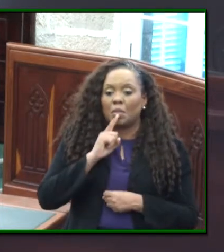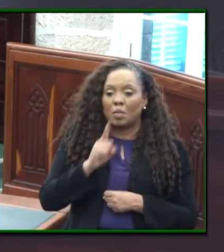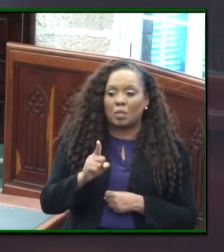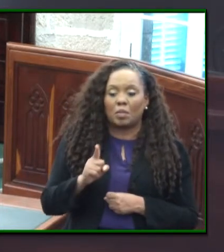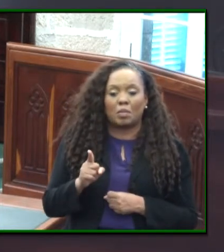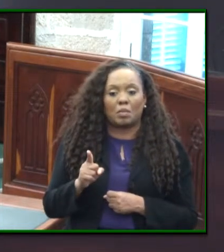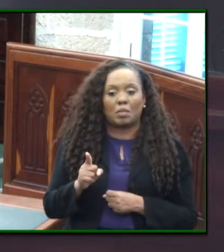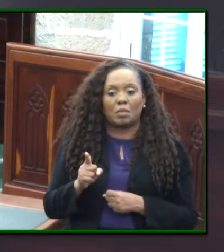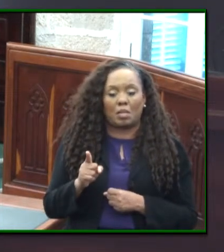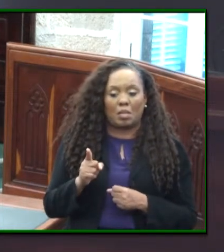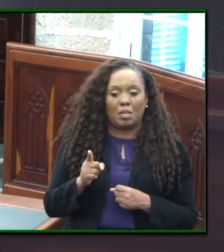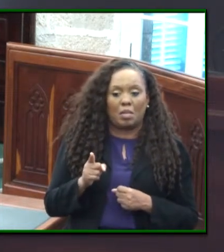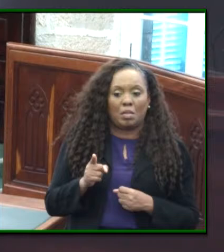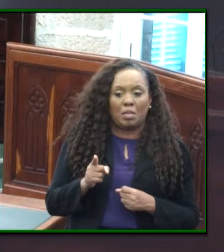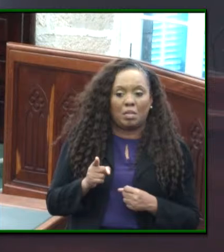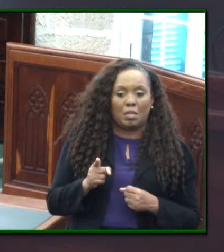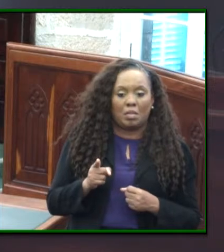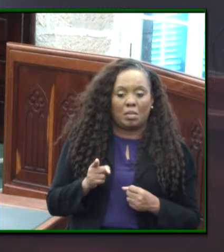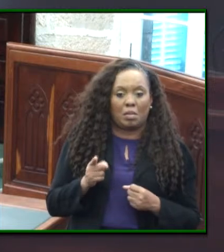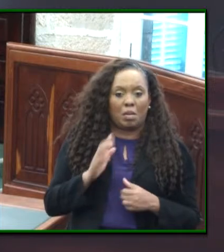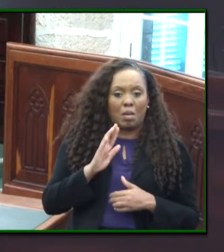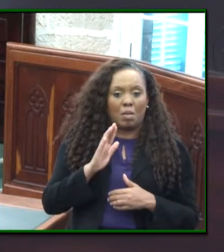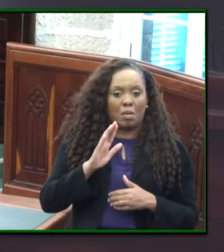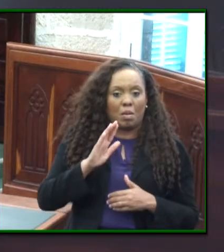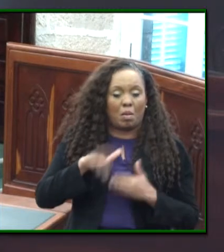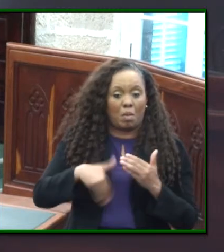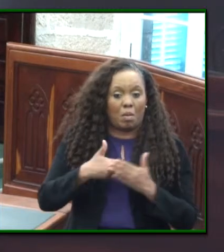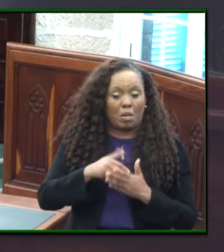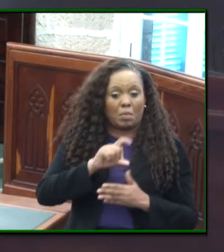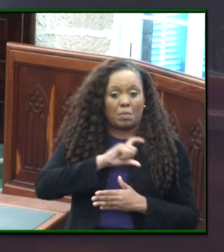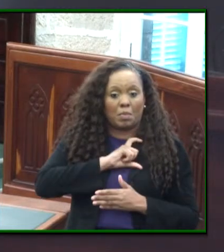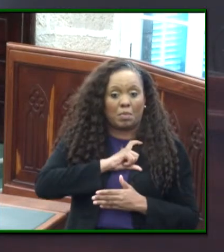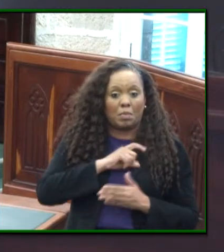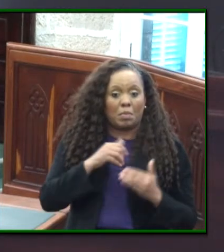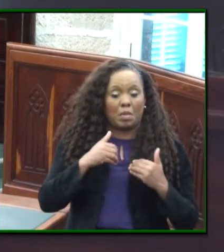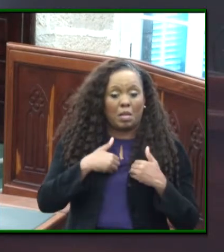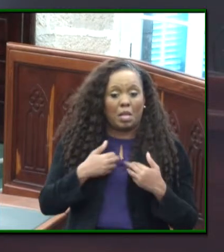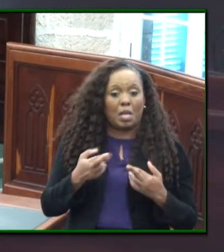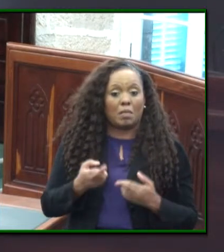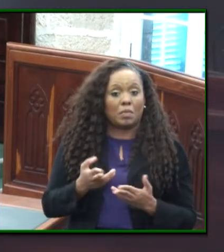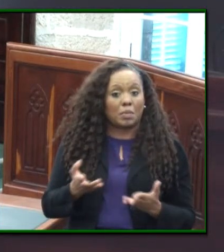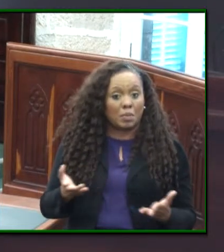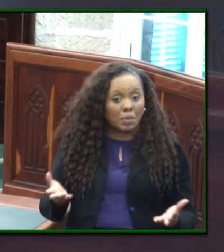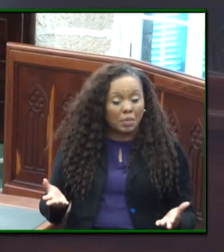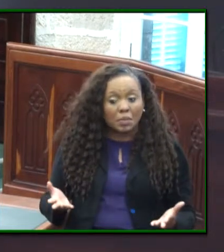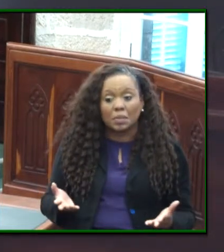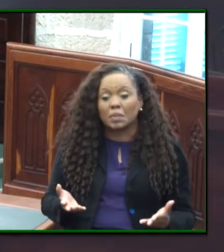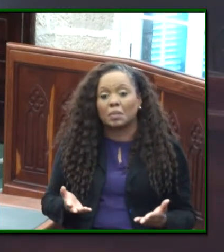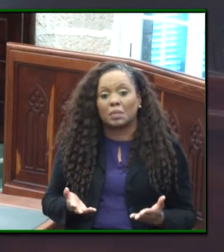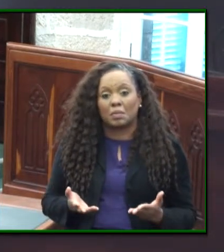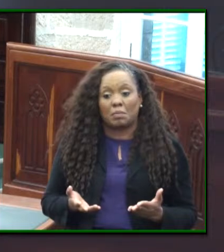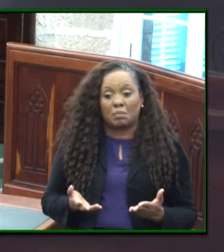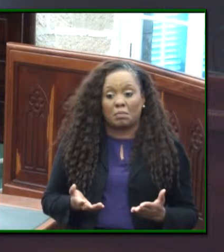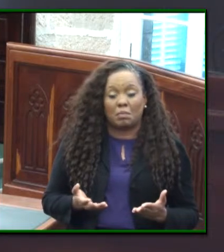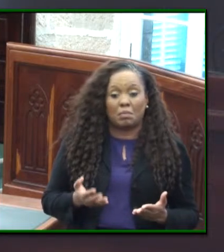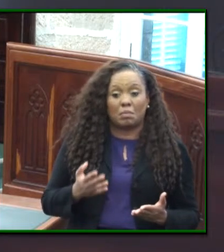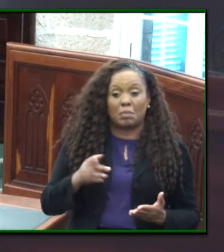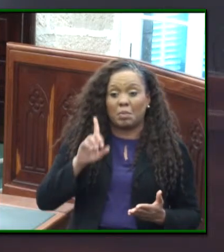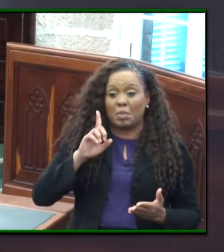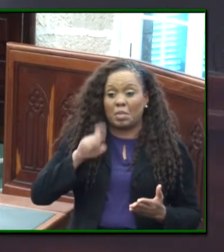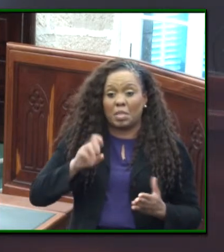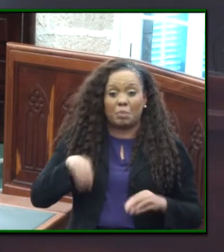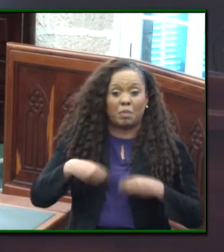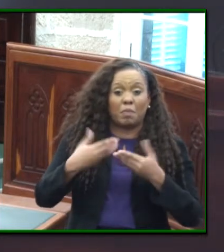are given to these officers who we know and suspect to be in need of that type